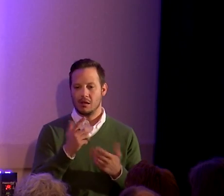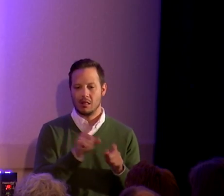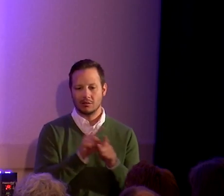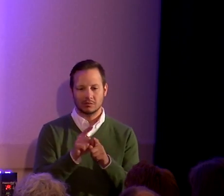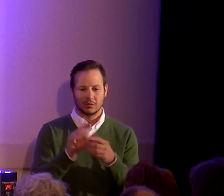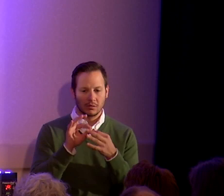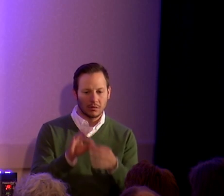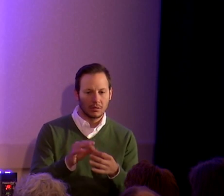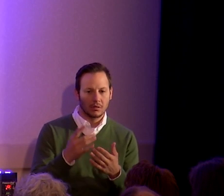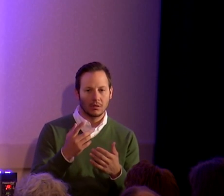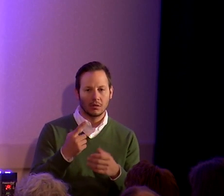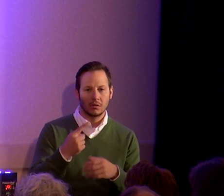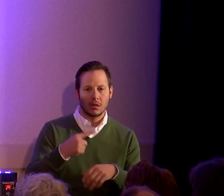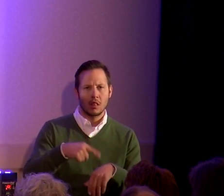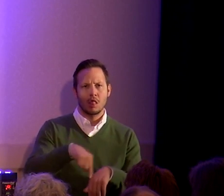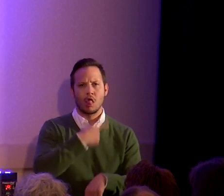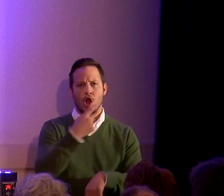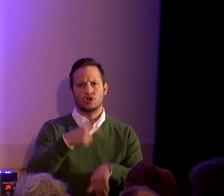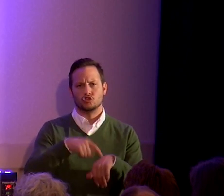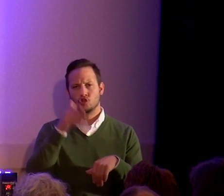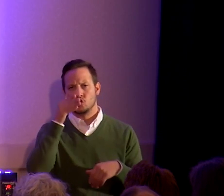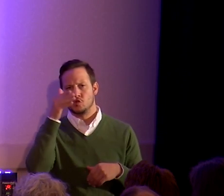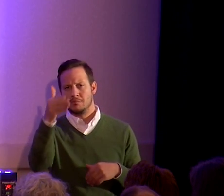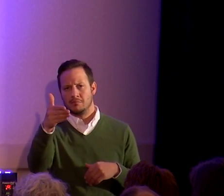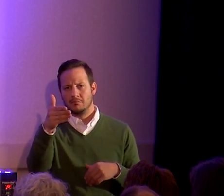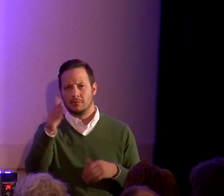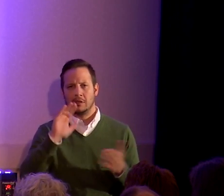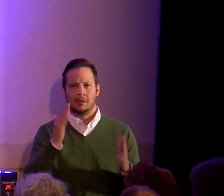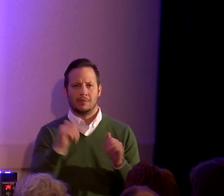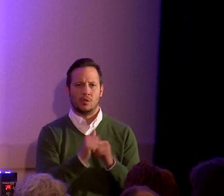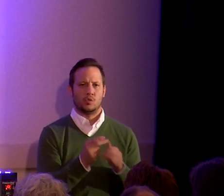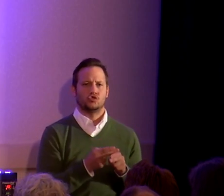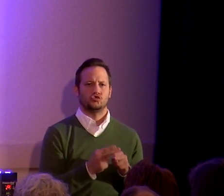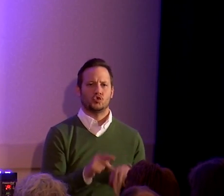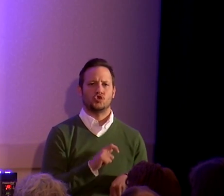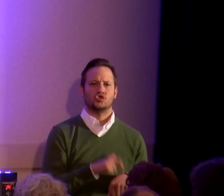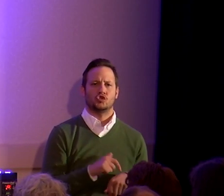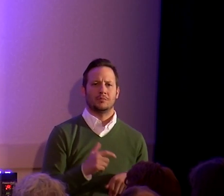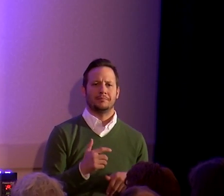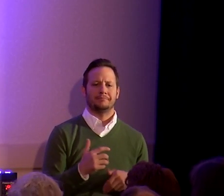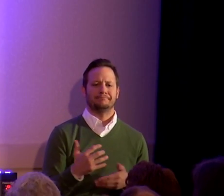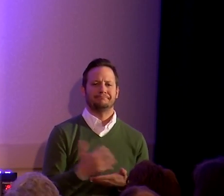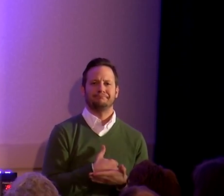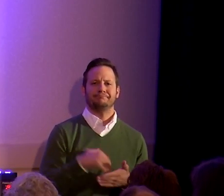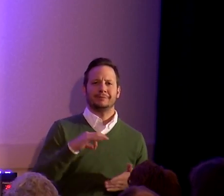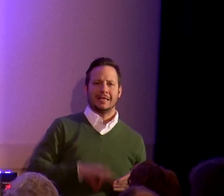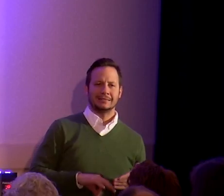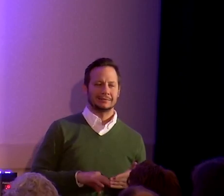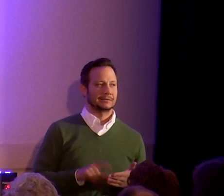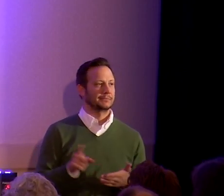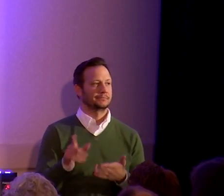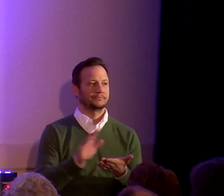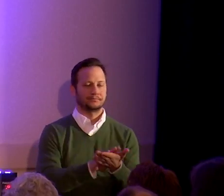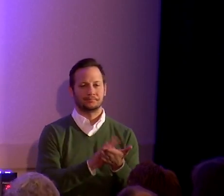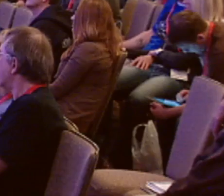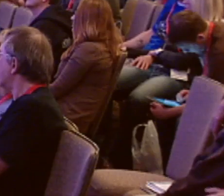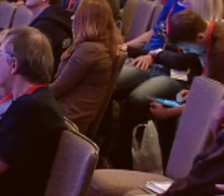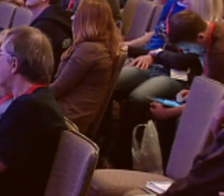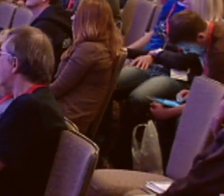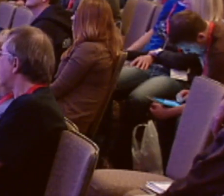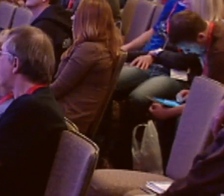it's also about valuing long-term consequences over short-term gains. And I mean, it's important because